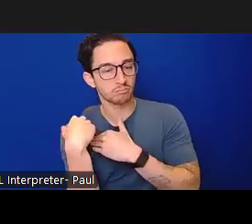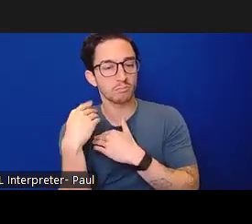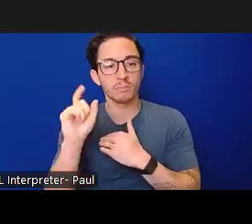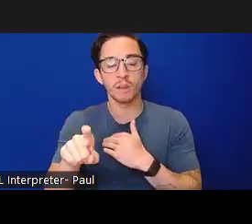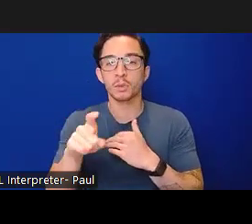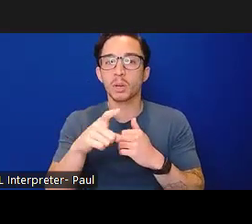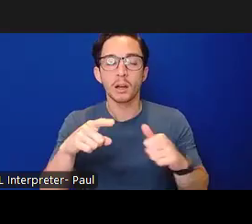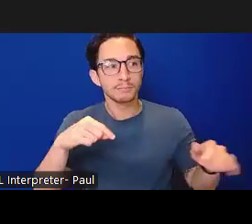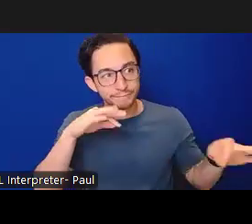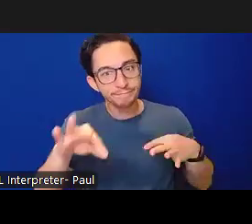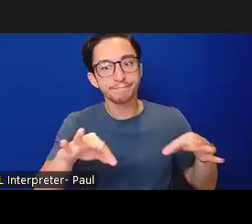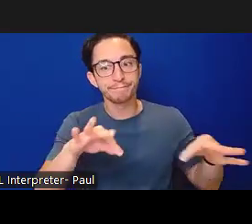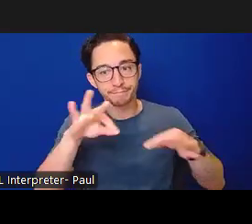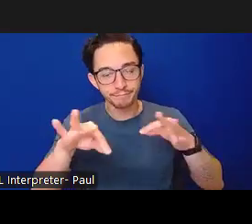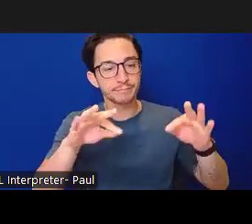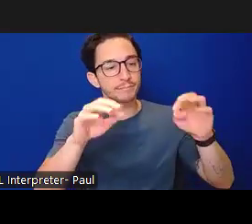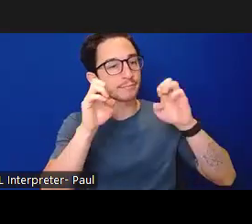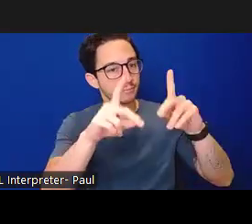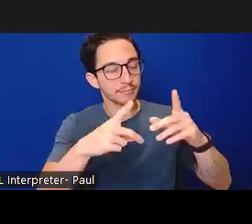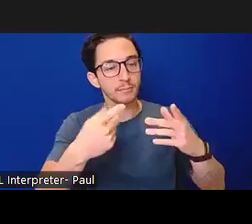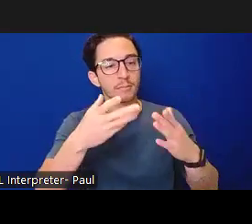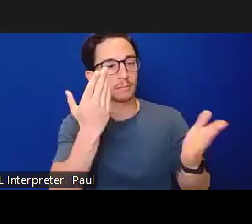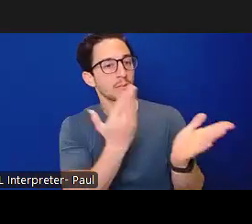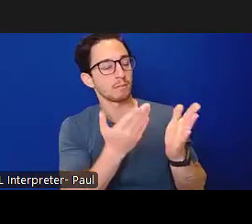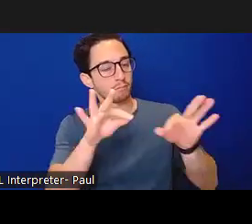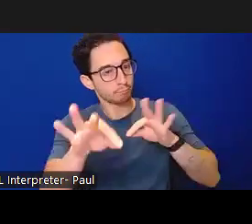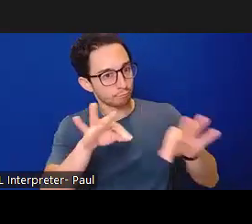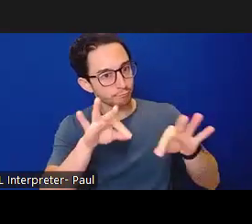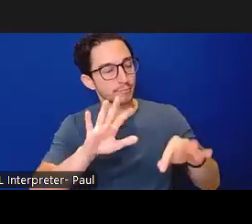constantly explain or justify their reality.